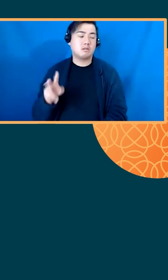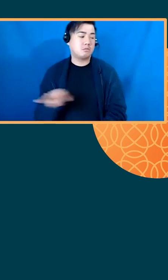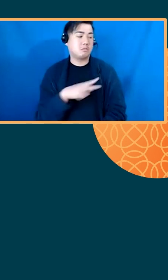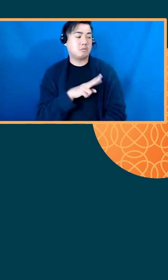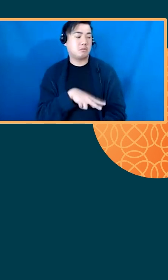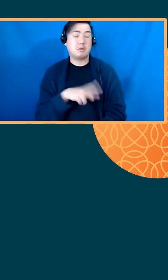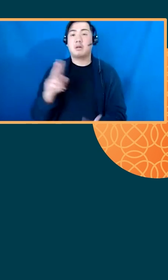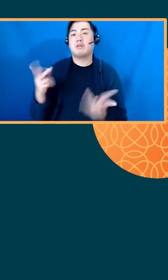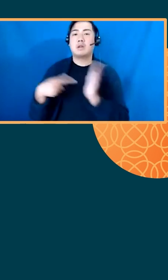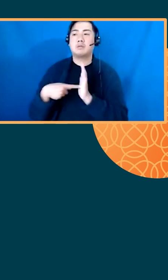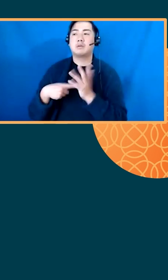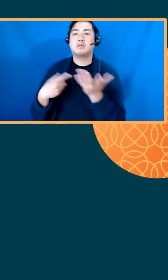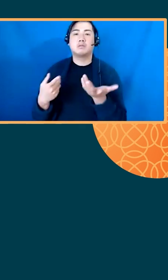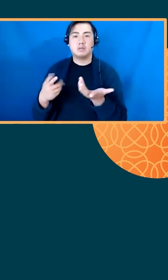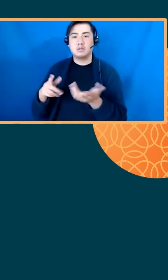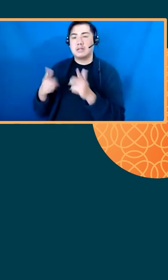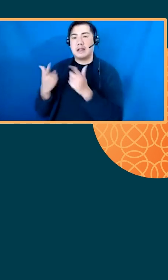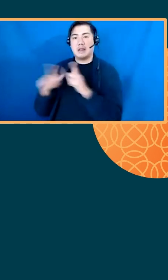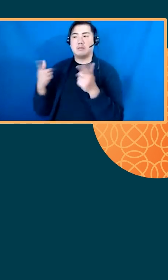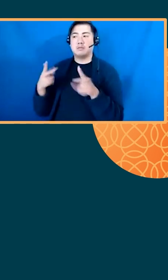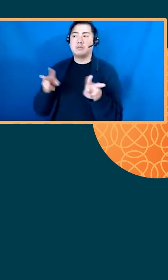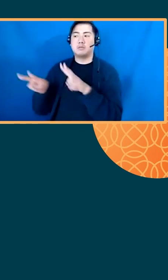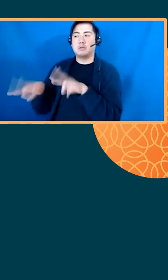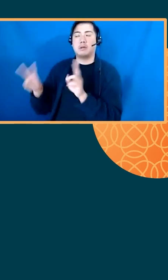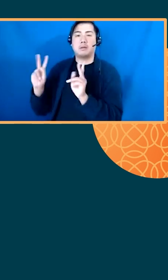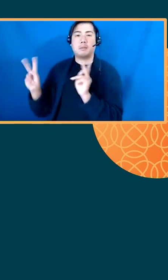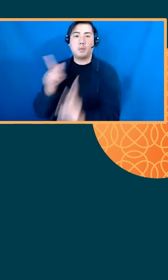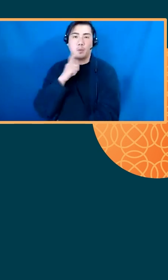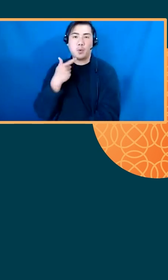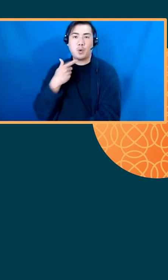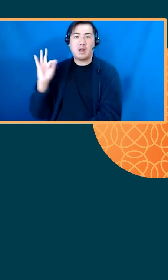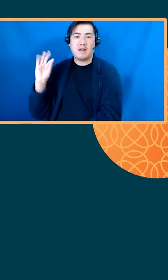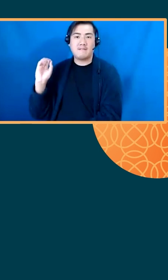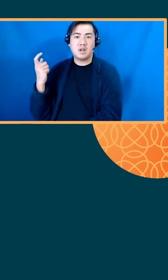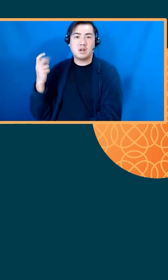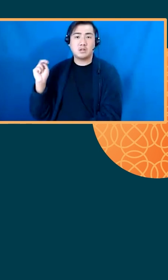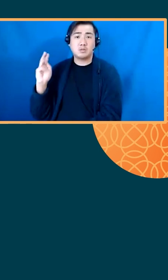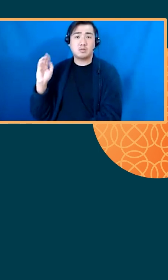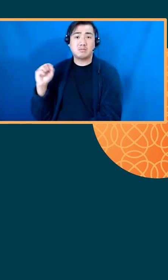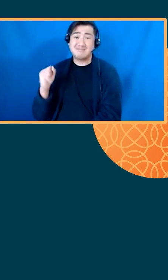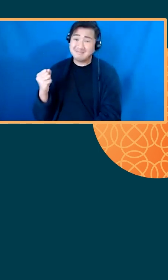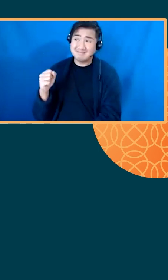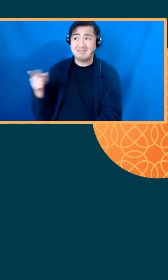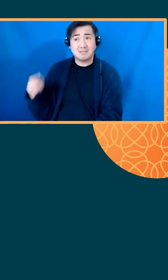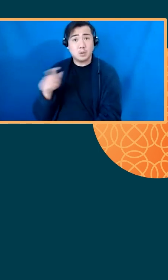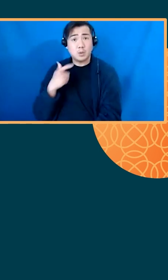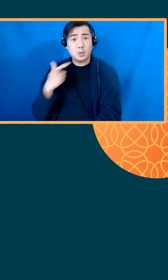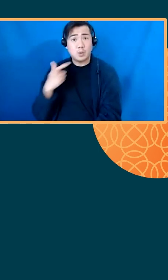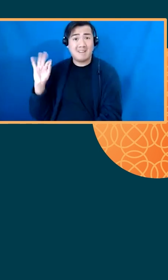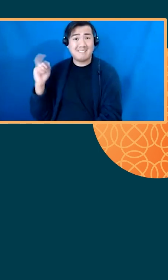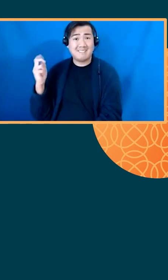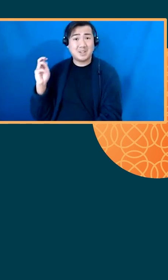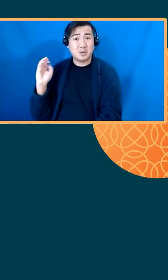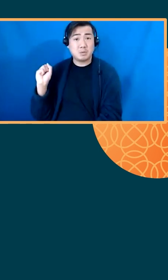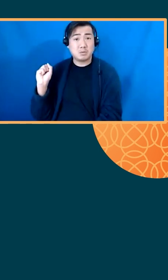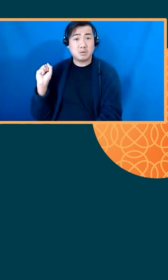Fox News. Yes, they do. And so part of having class solidarity